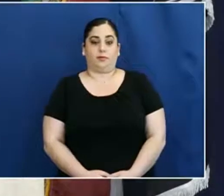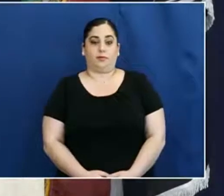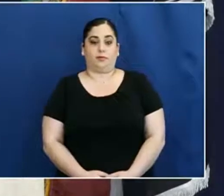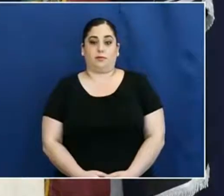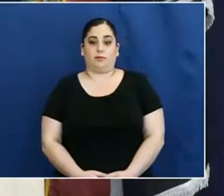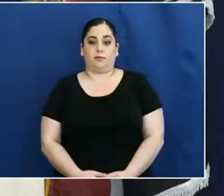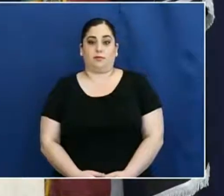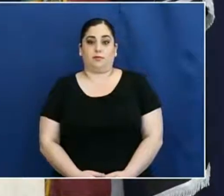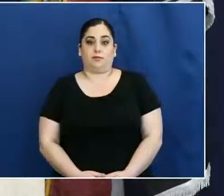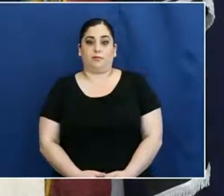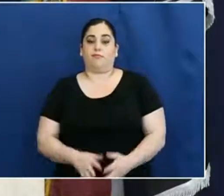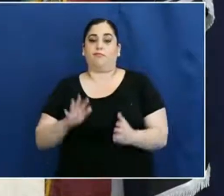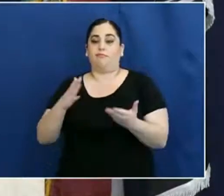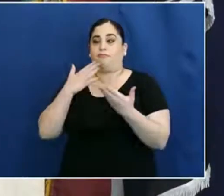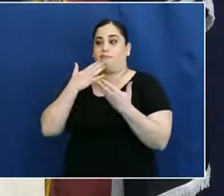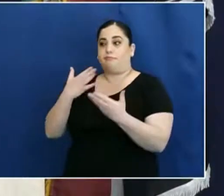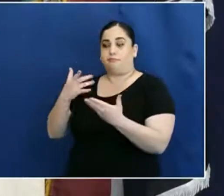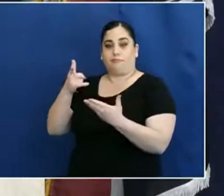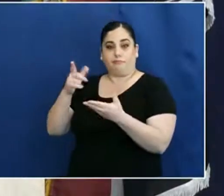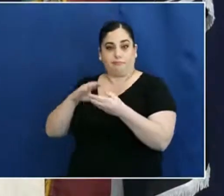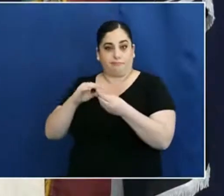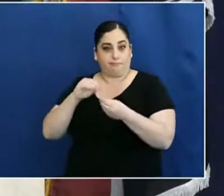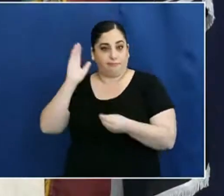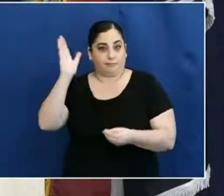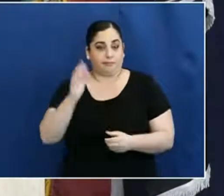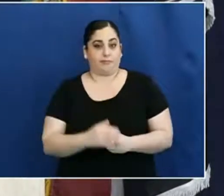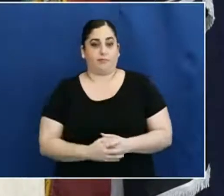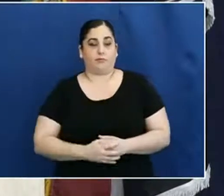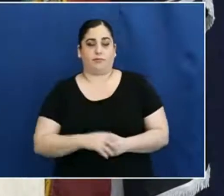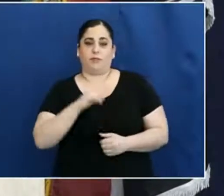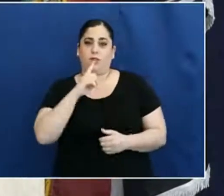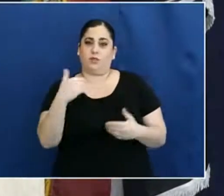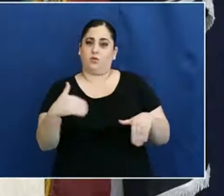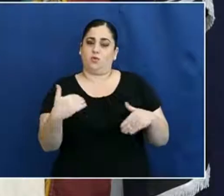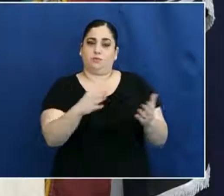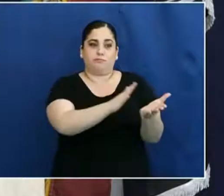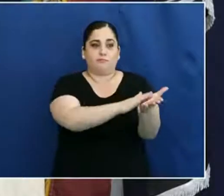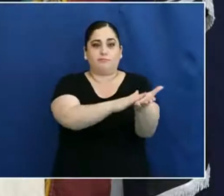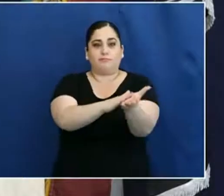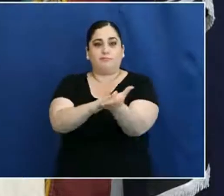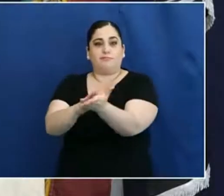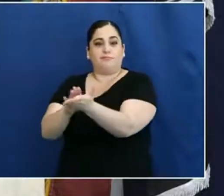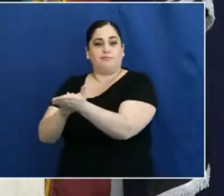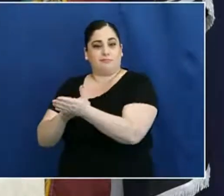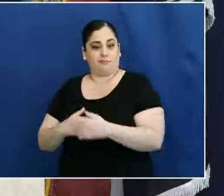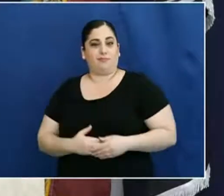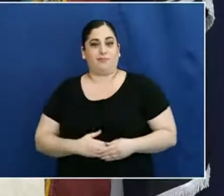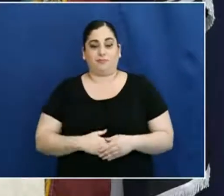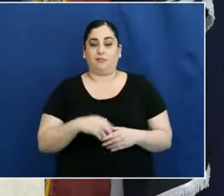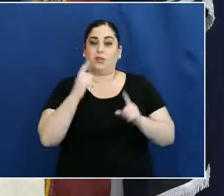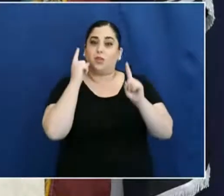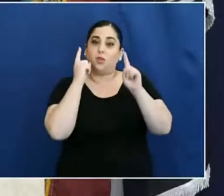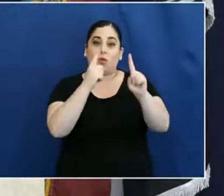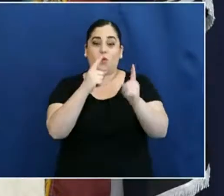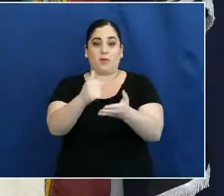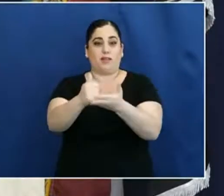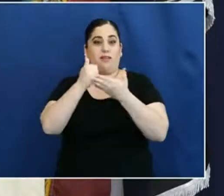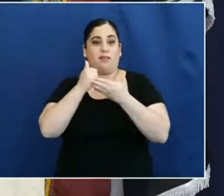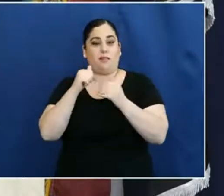Thank you, Vice Chair Vargas. And I want to commend everyone involved in helping us try and increase the availability of vaccines, particularly in the South